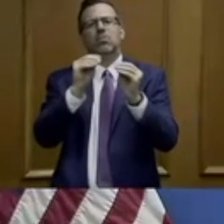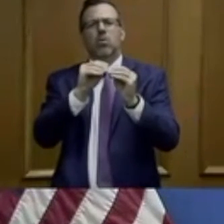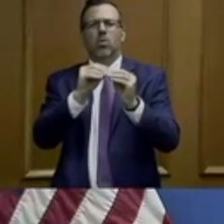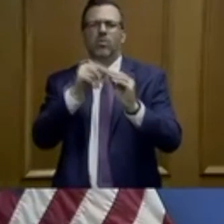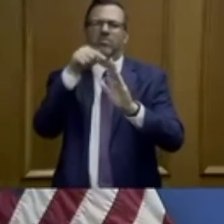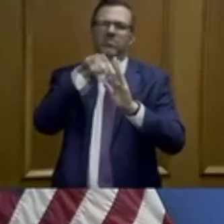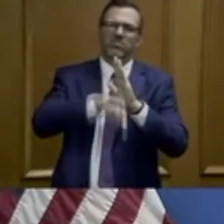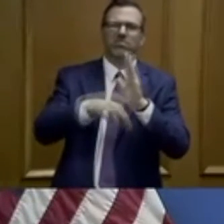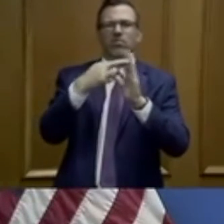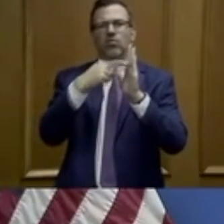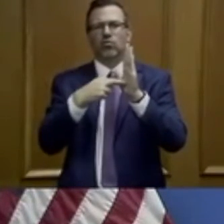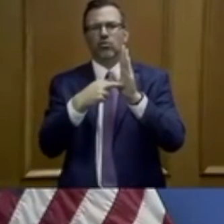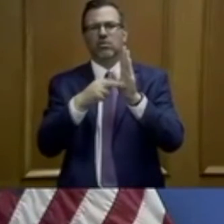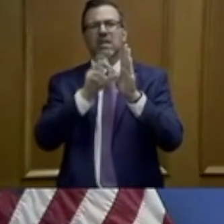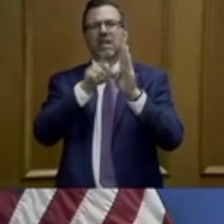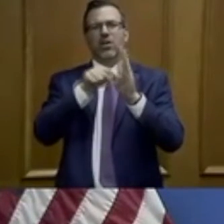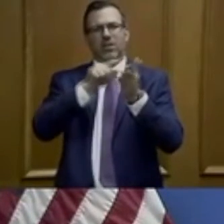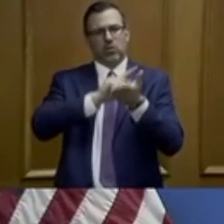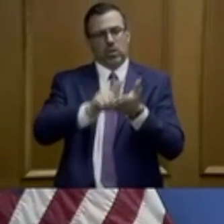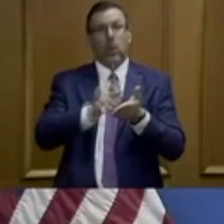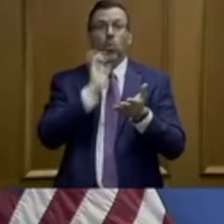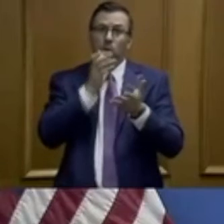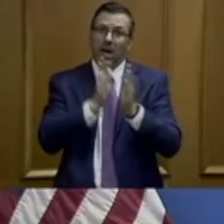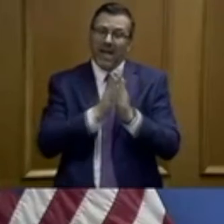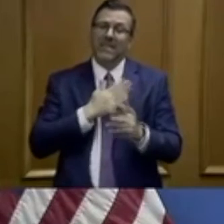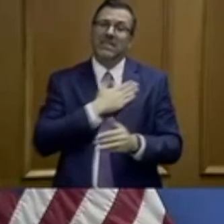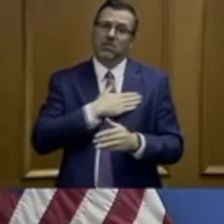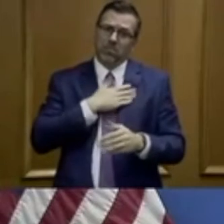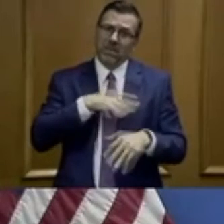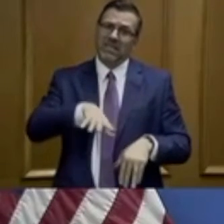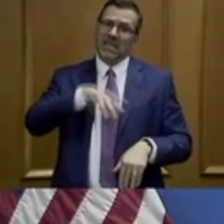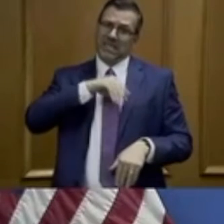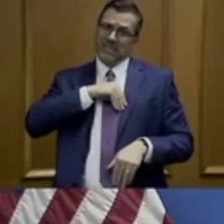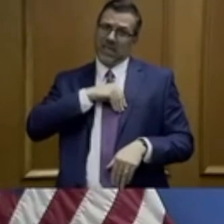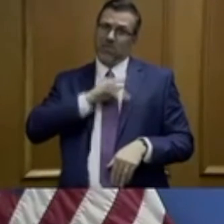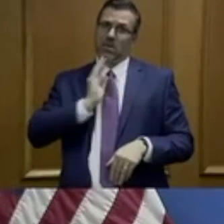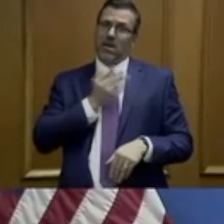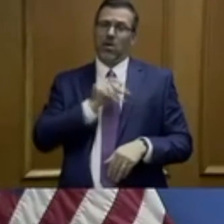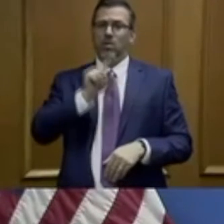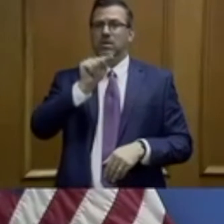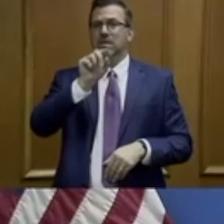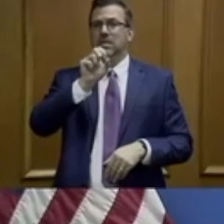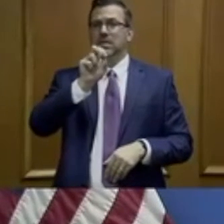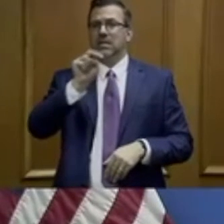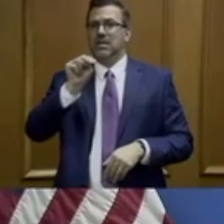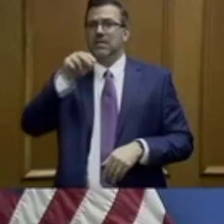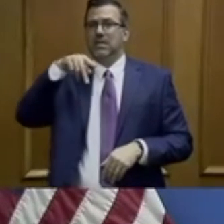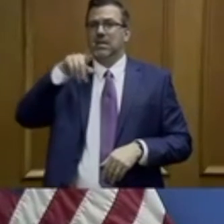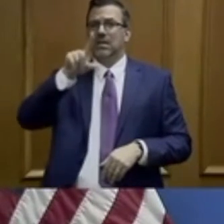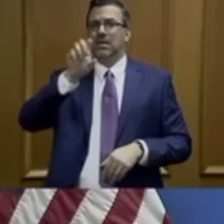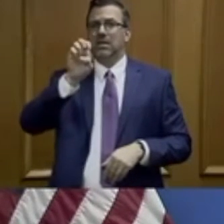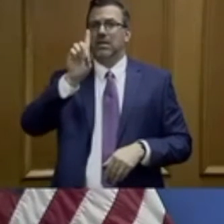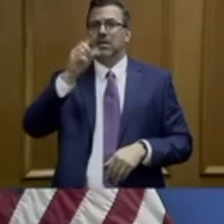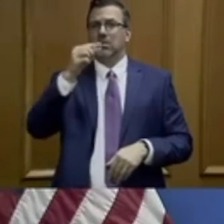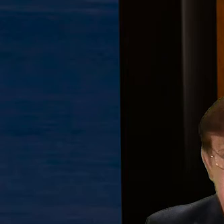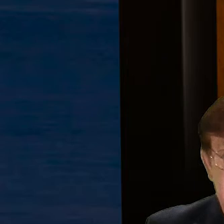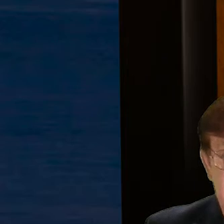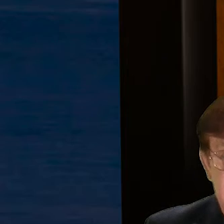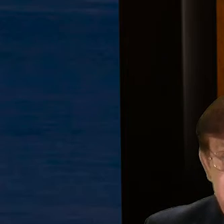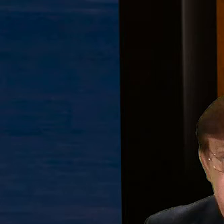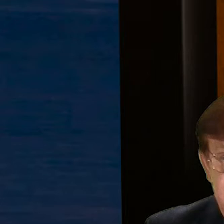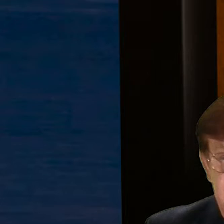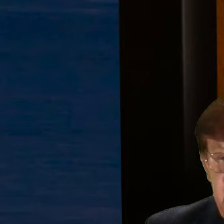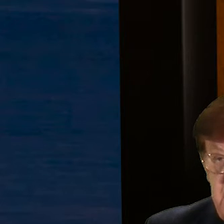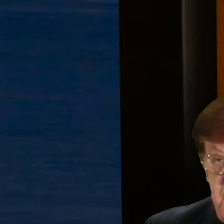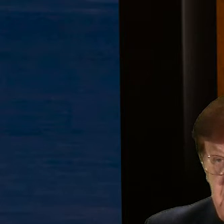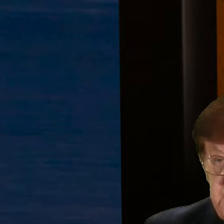those businesses to take the Tennessee Pledge, just like we have for restaurants, retail, and gyms. Montville